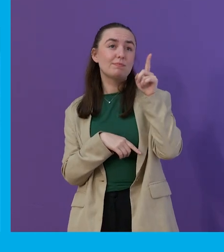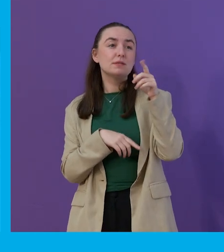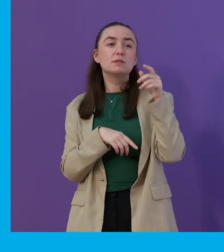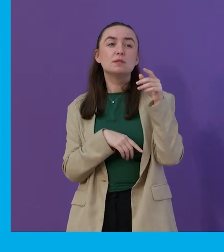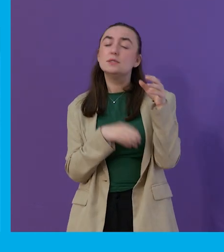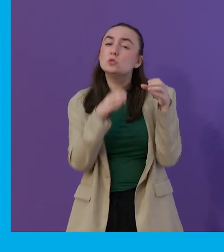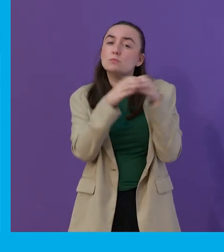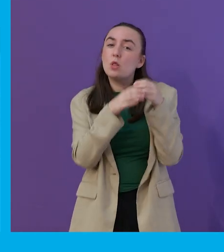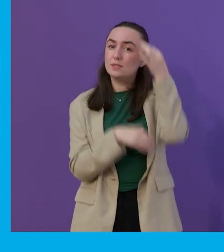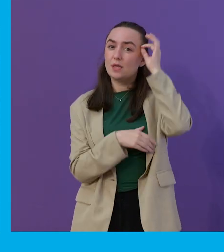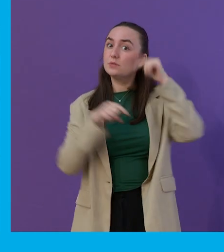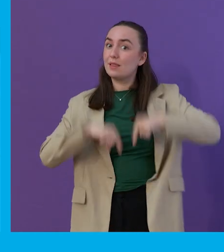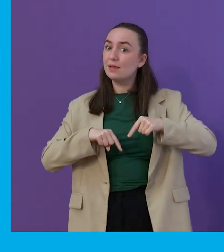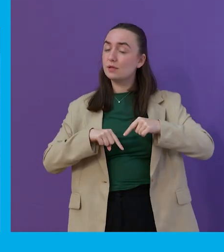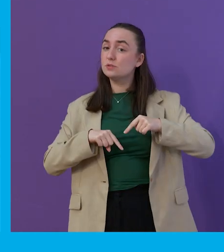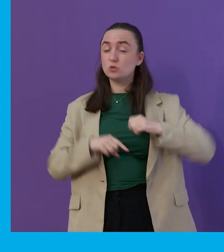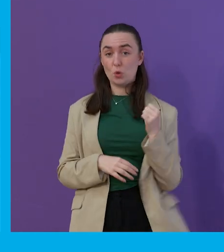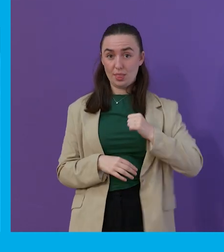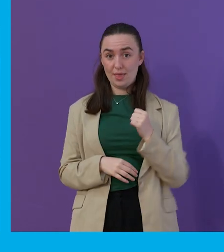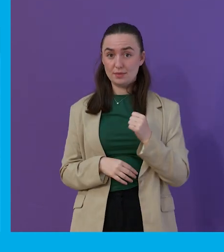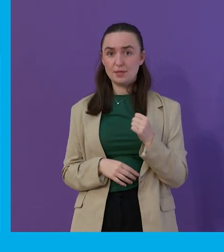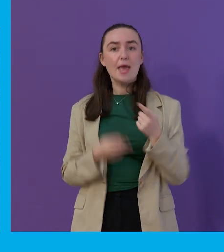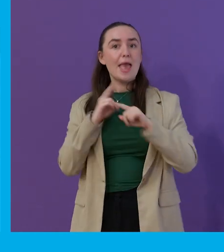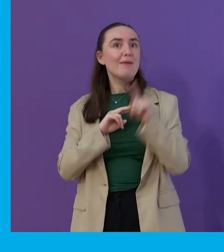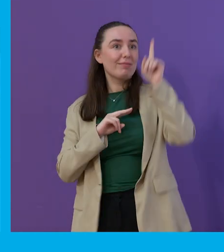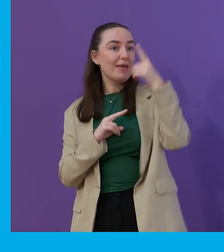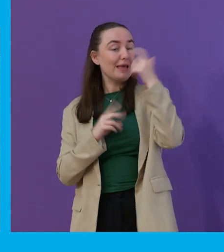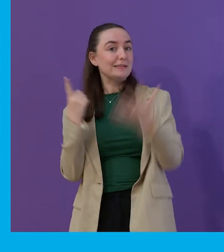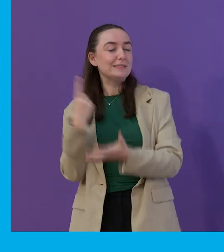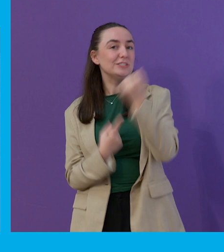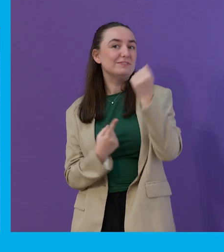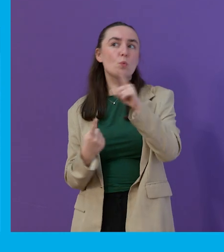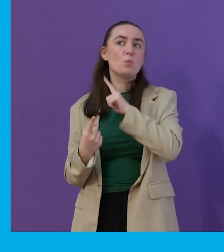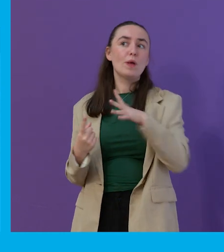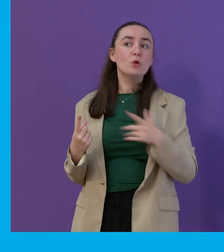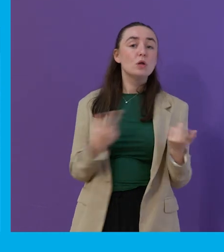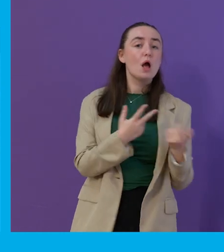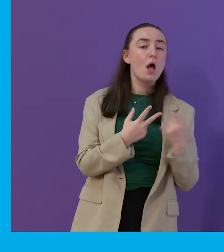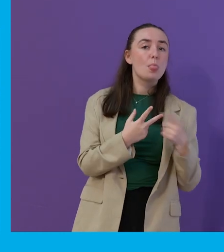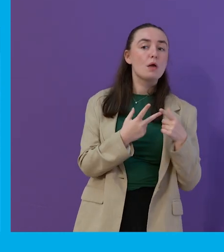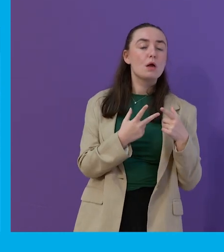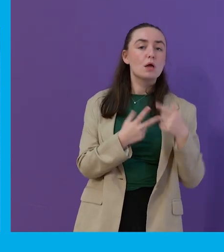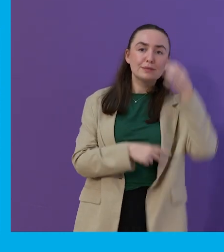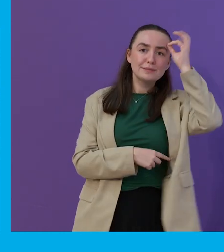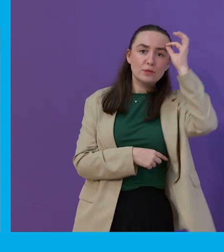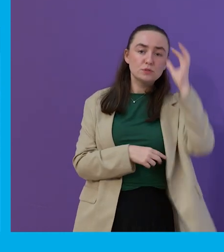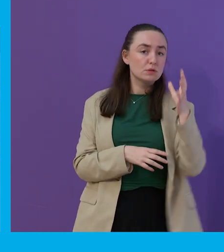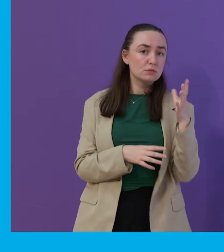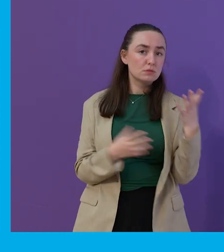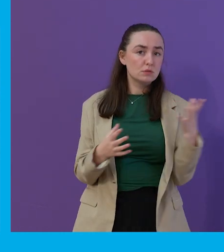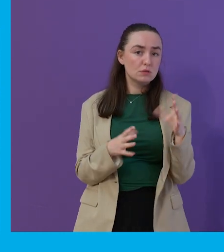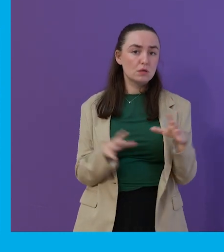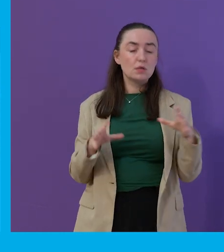council in Scotland. If they can do it, why are the other councils so big? You talk about a